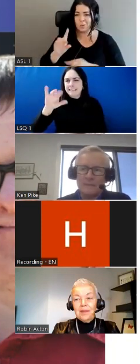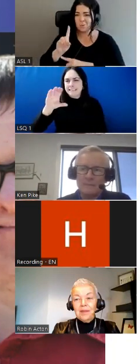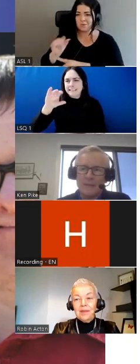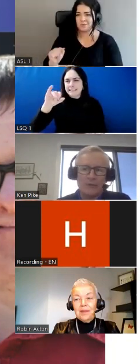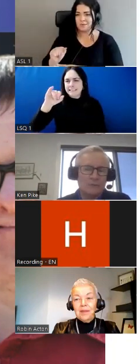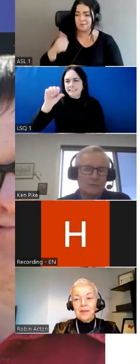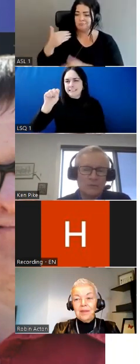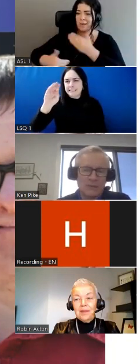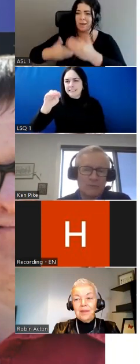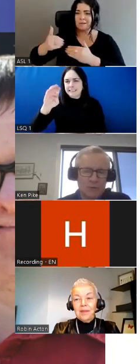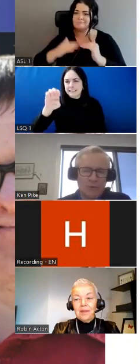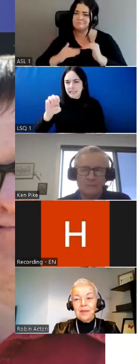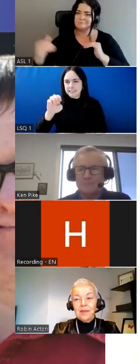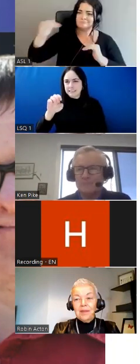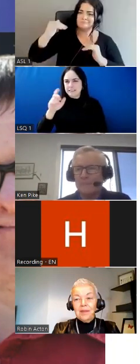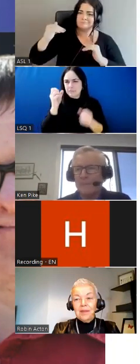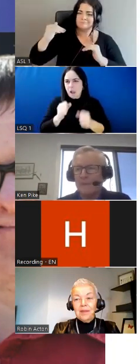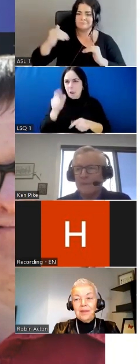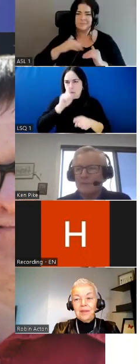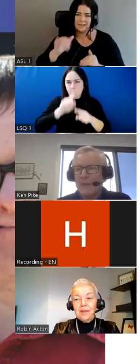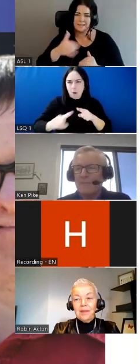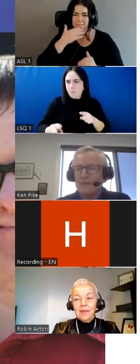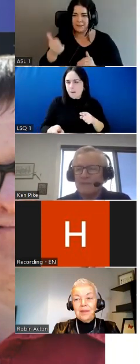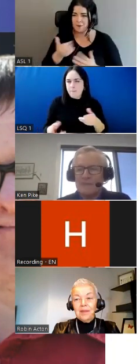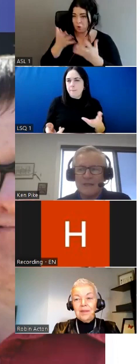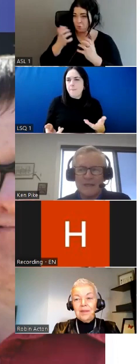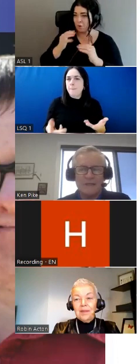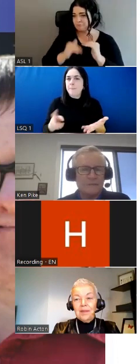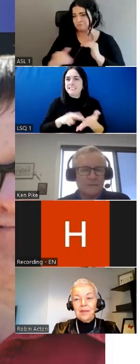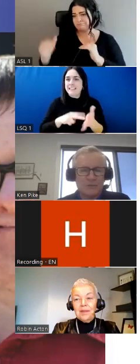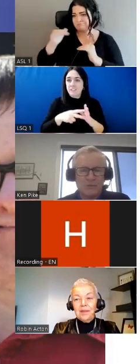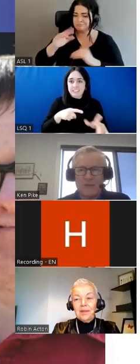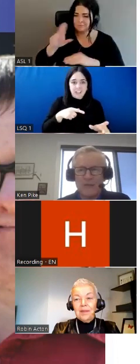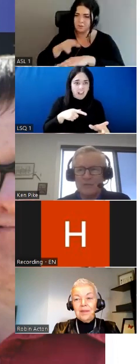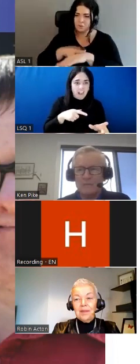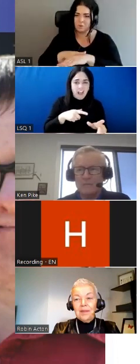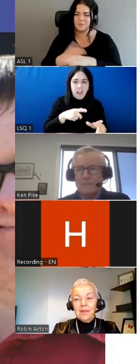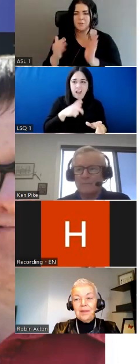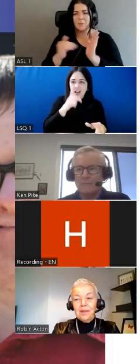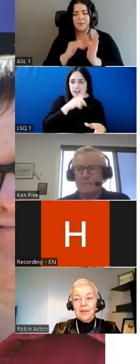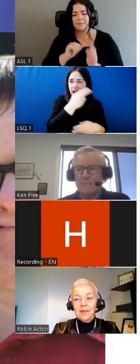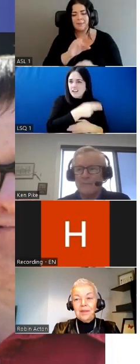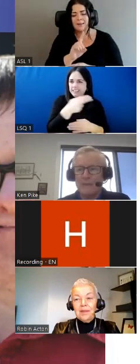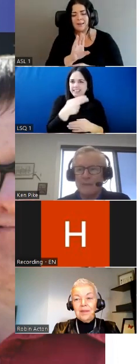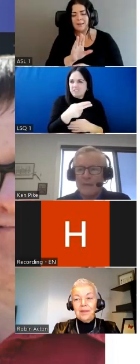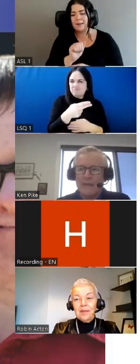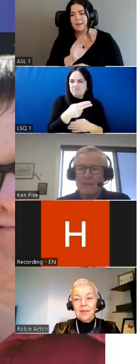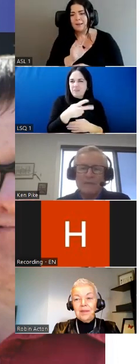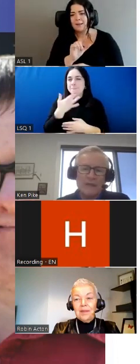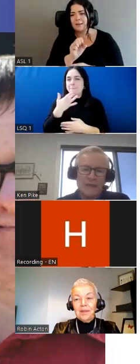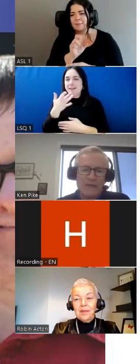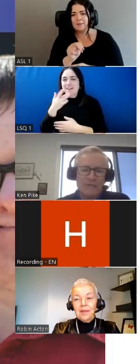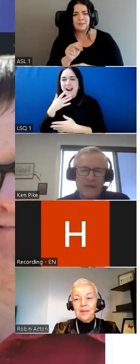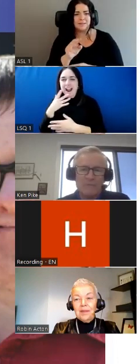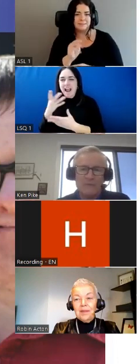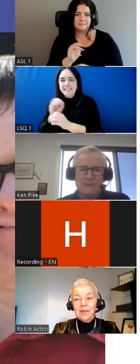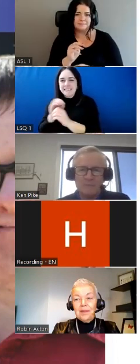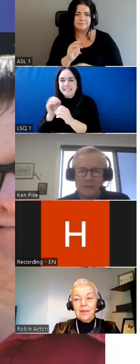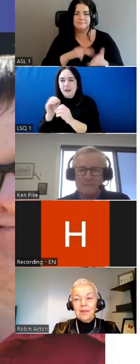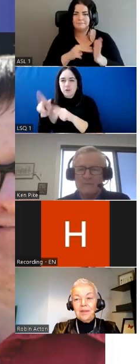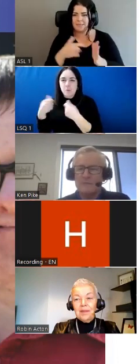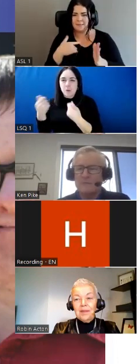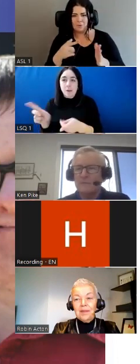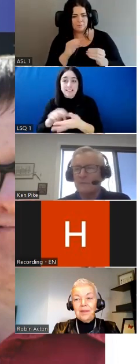is better to be normal. So ableism is a kind of discrimination. Anyone can have